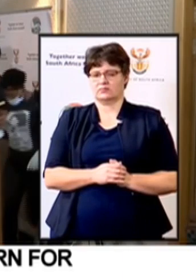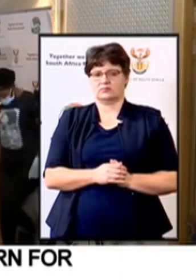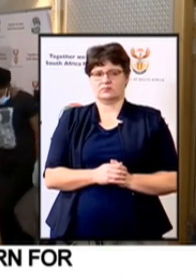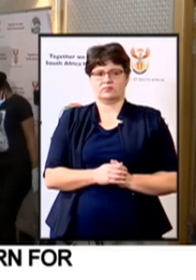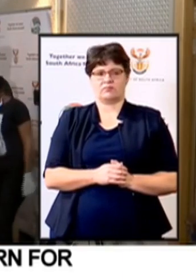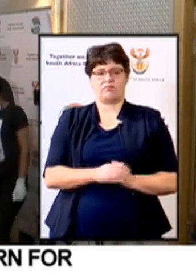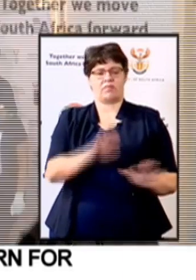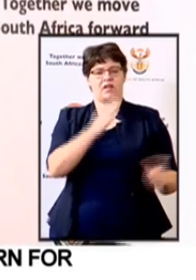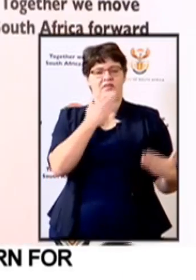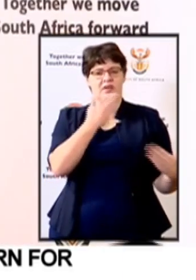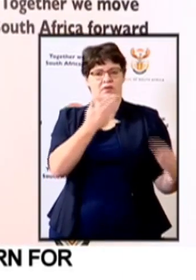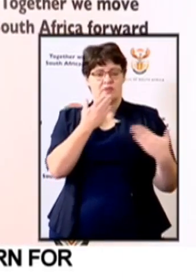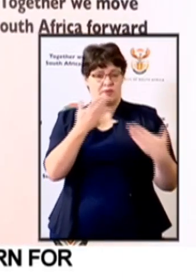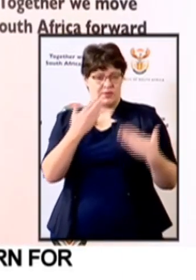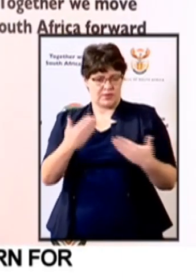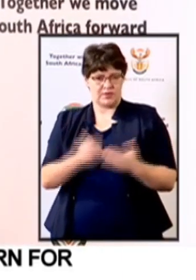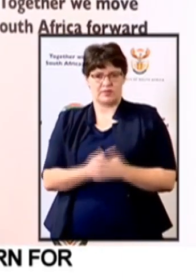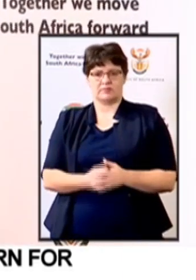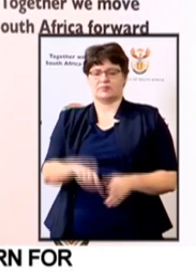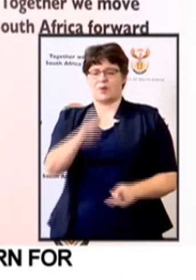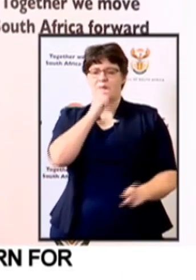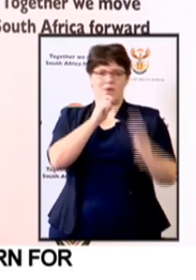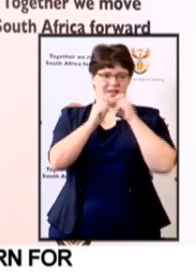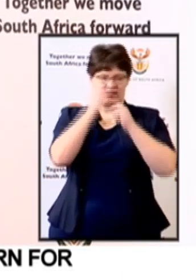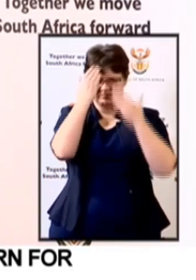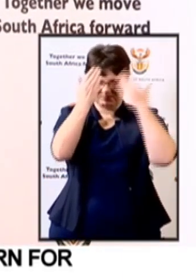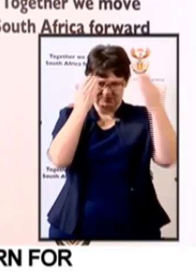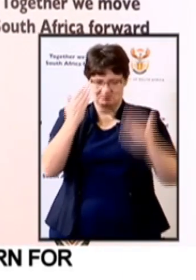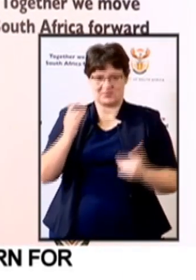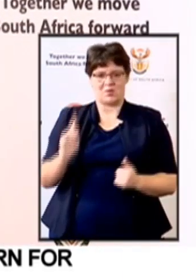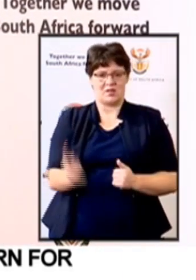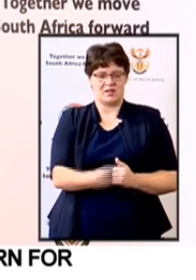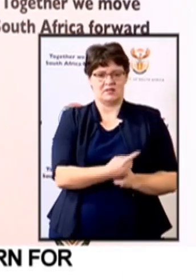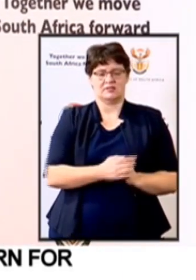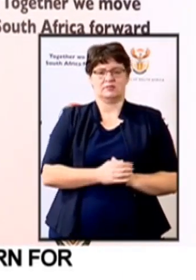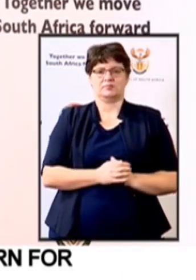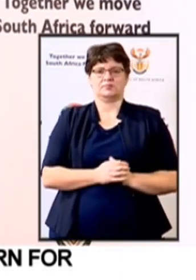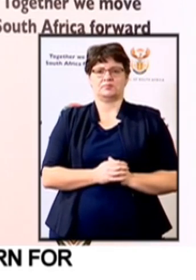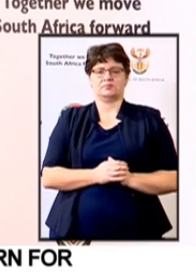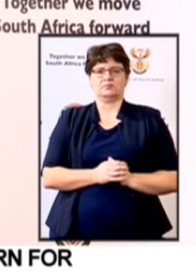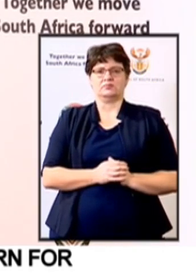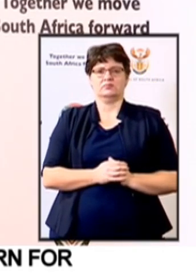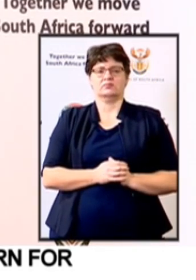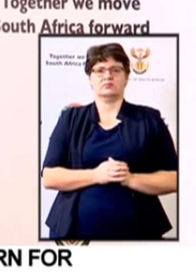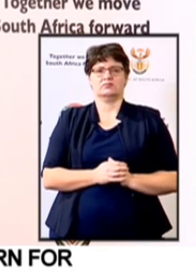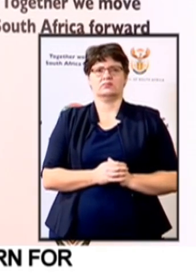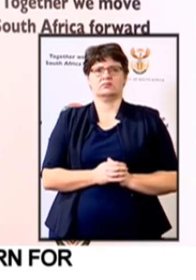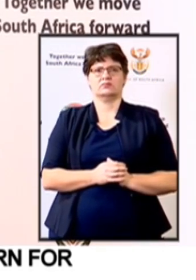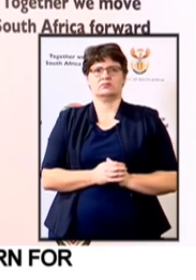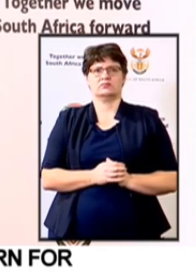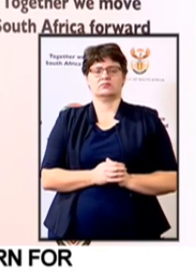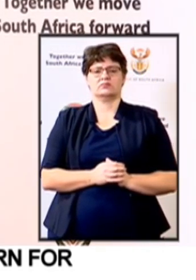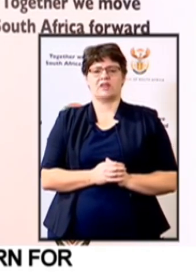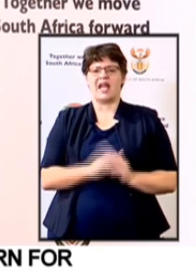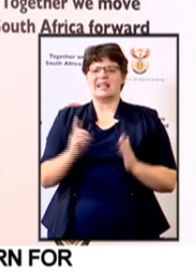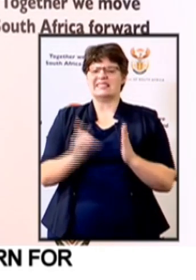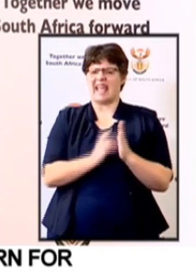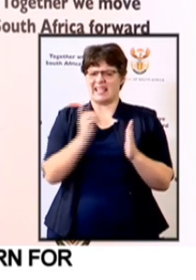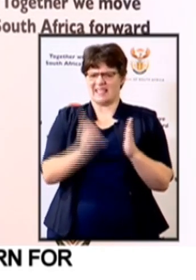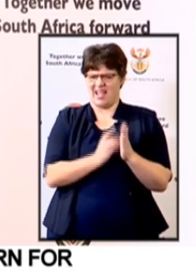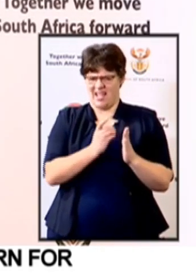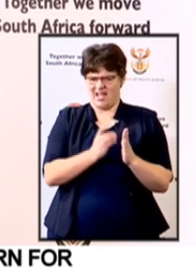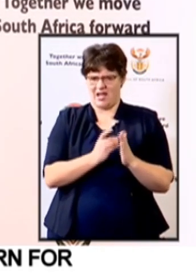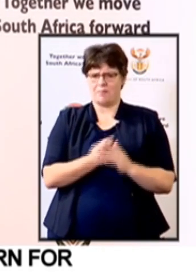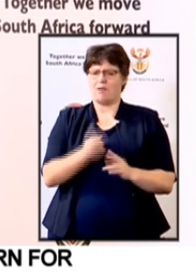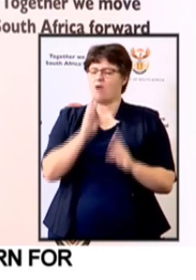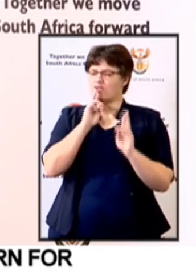Thank you, Minister. Good morning, colleagues. The question around the data, my response